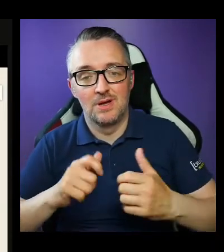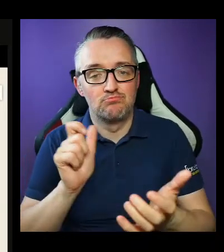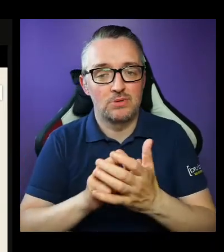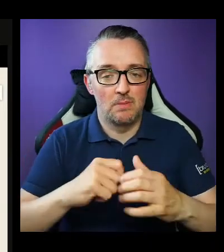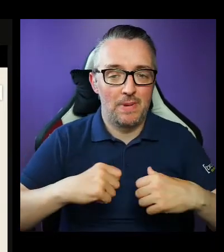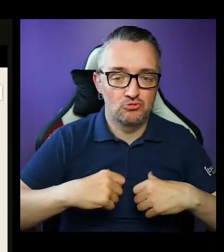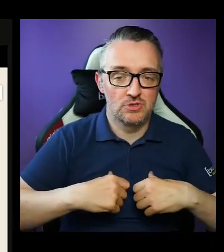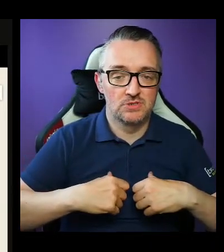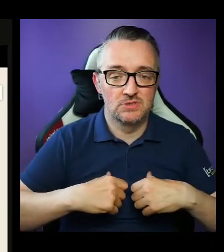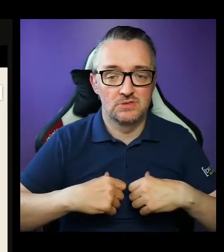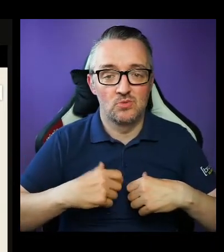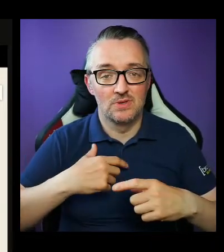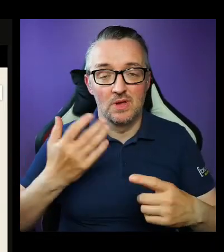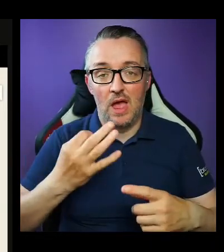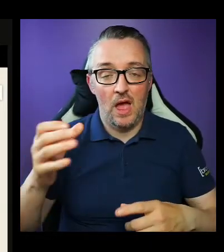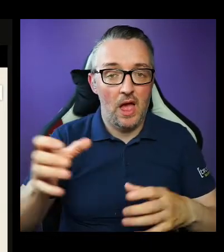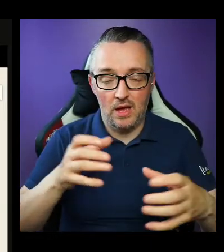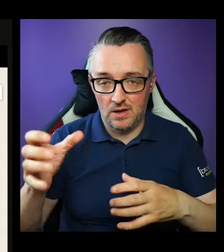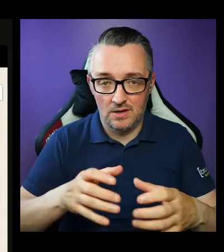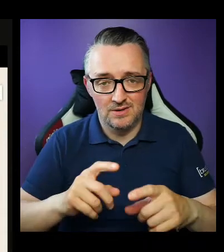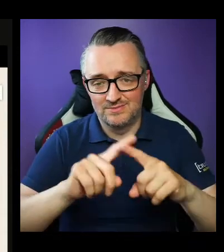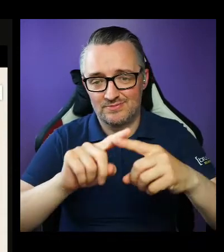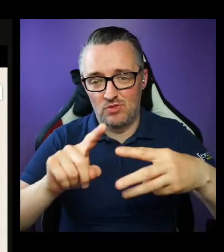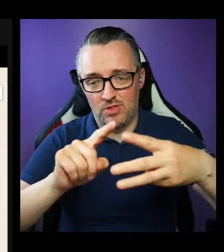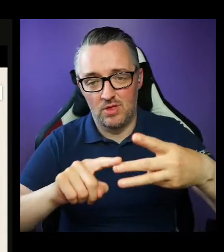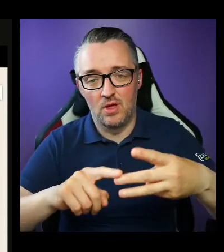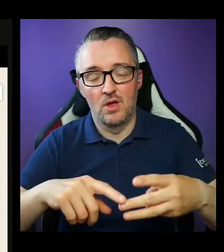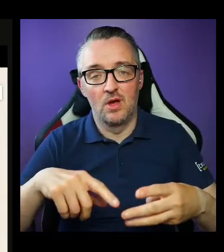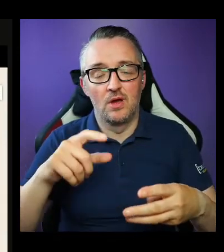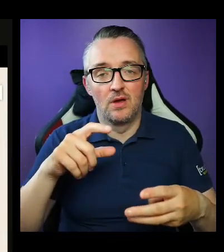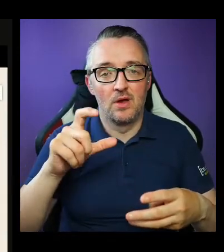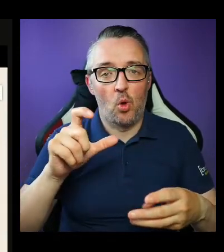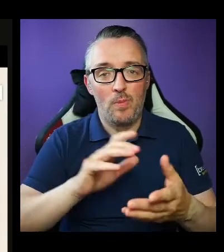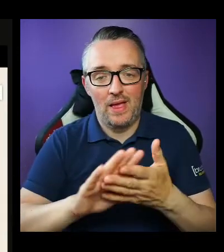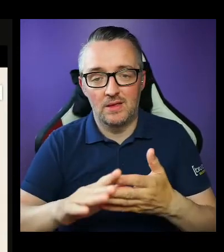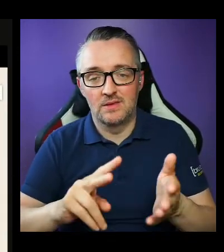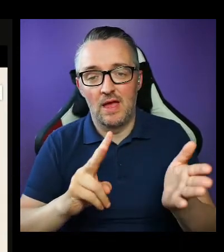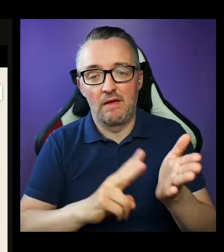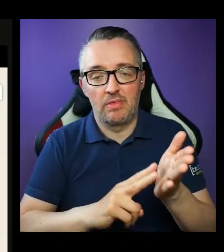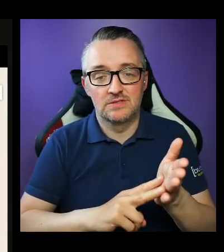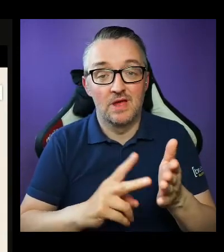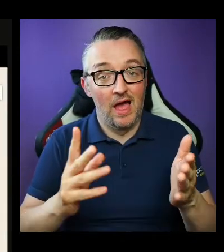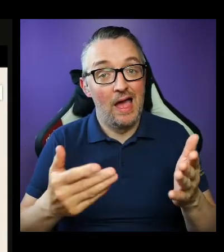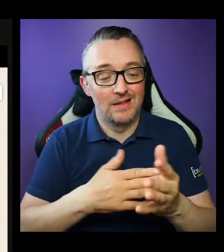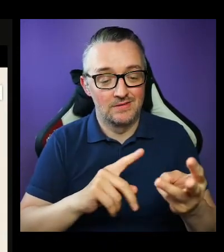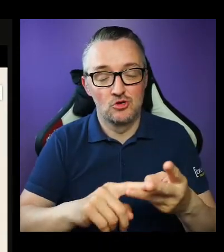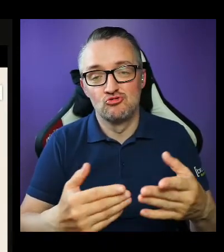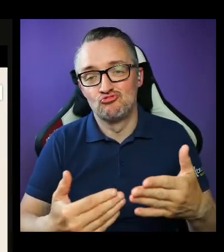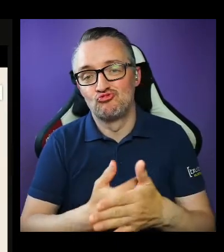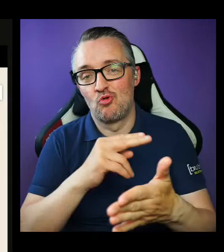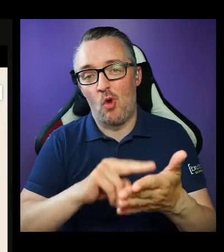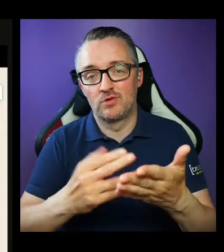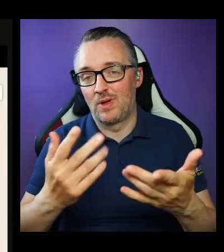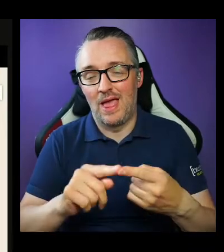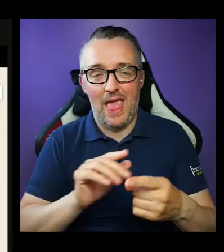managers, and we are hiring in multiple locations, Copenhagen, Vilnius, and also our newest office, Edinburgh.